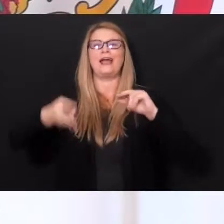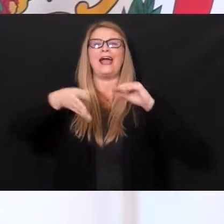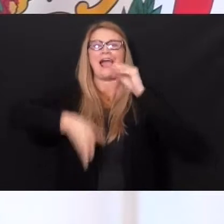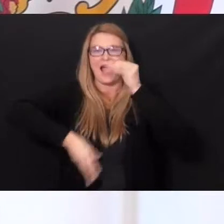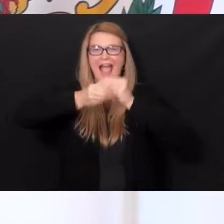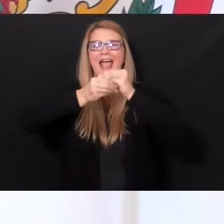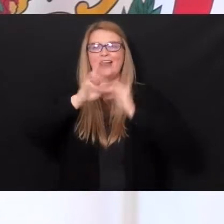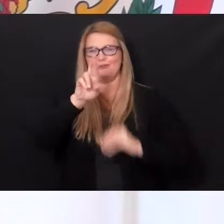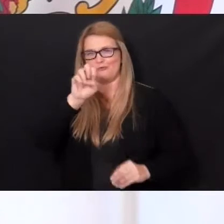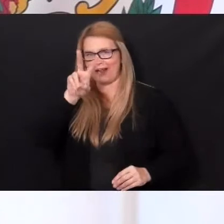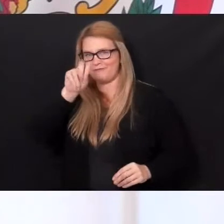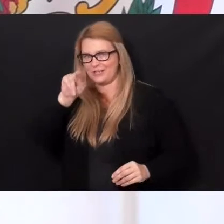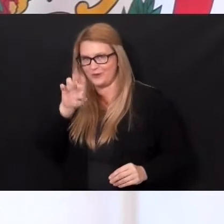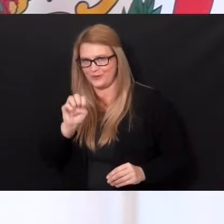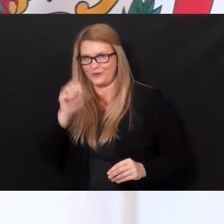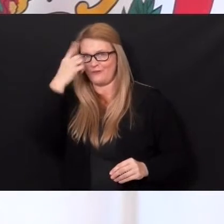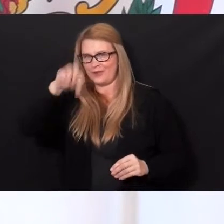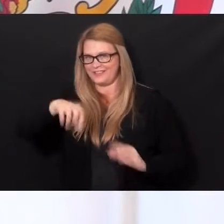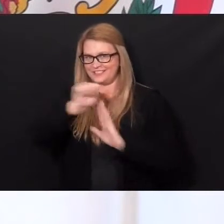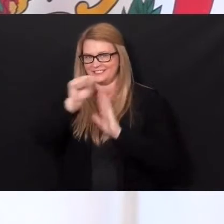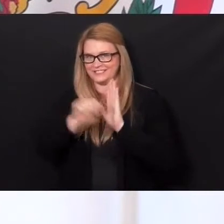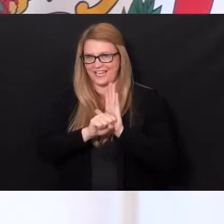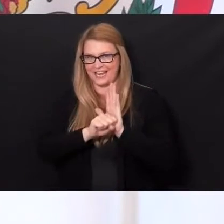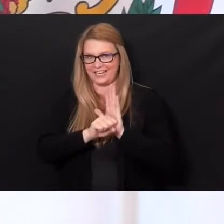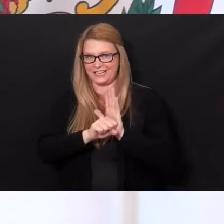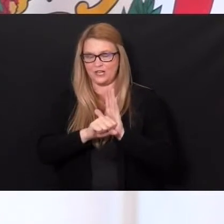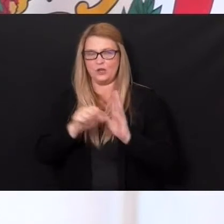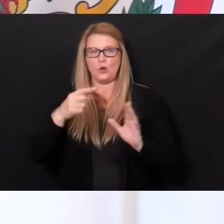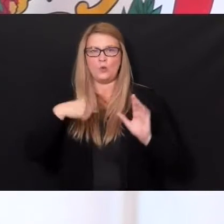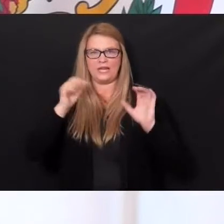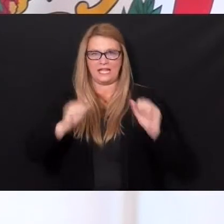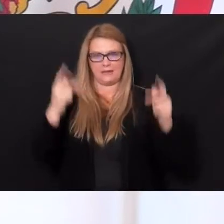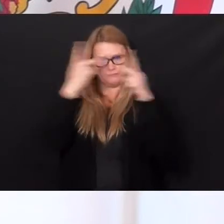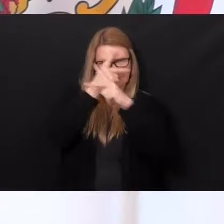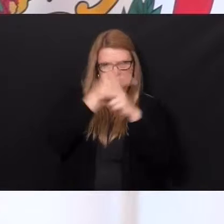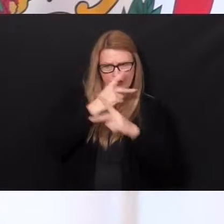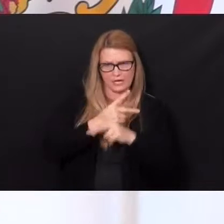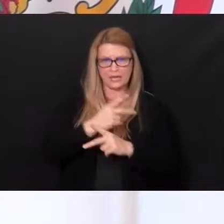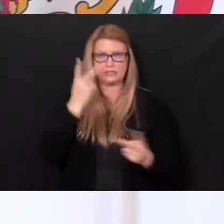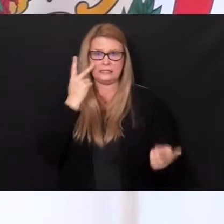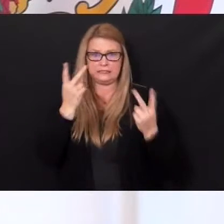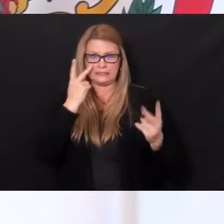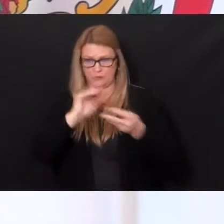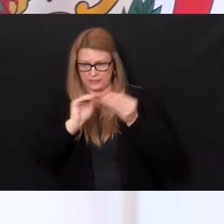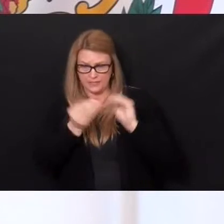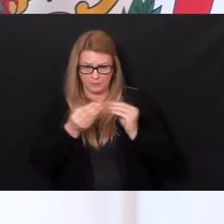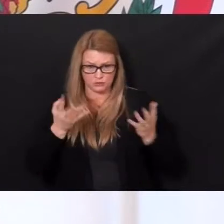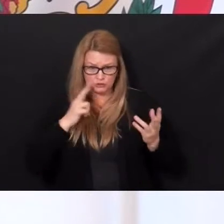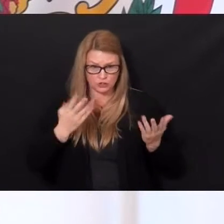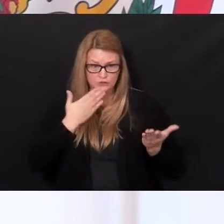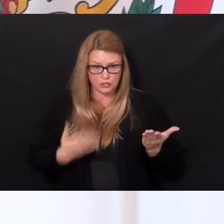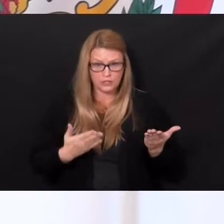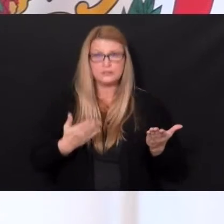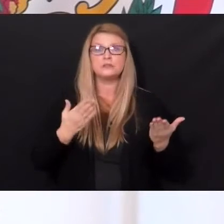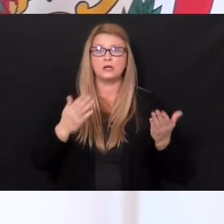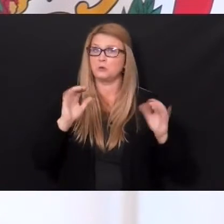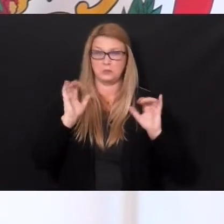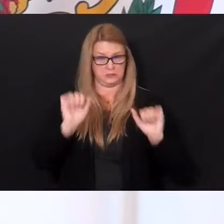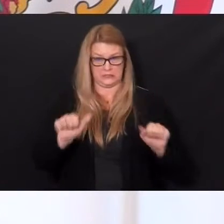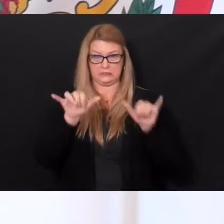that gives us the ability to go down, measure where we're at. If we don't need to go any further, we don't go any